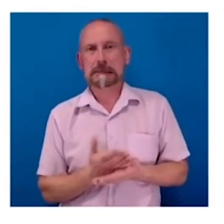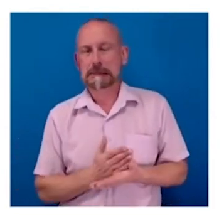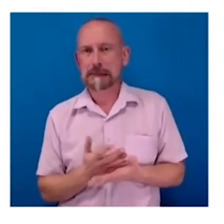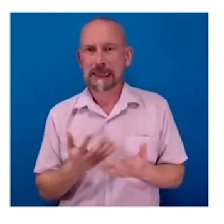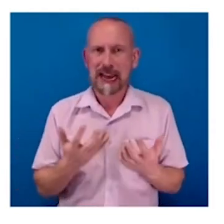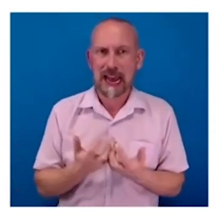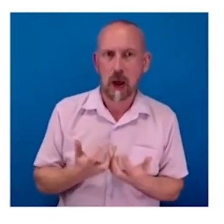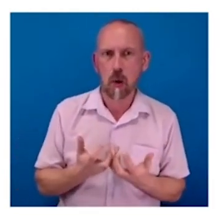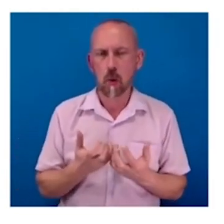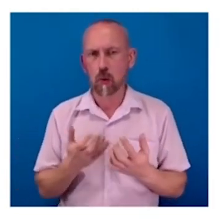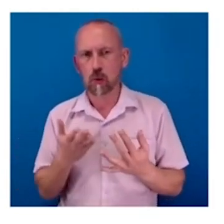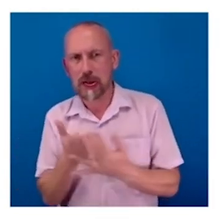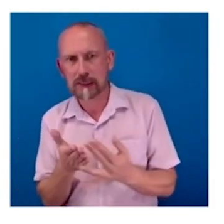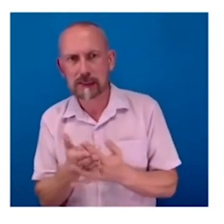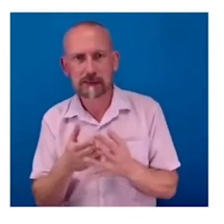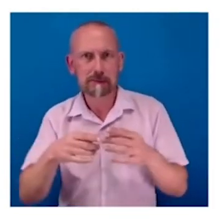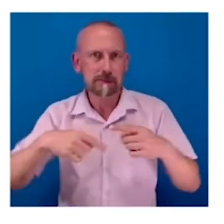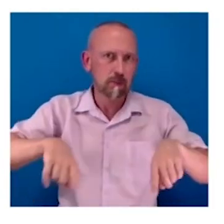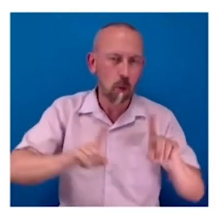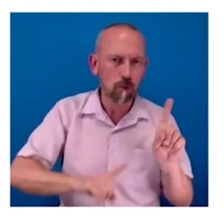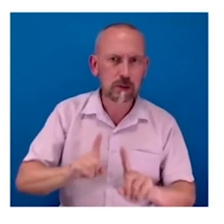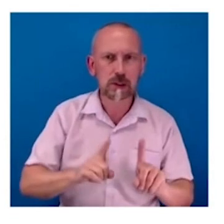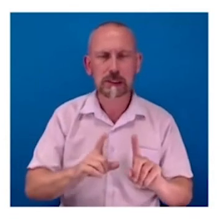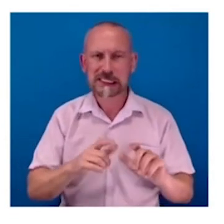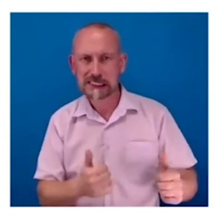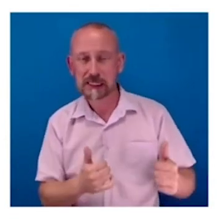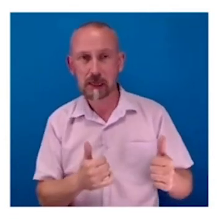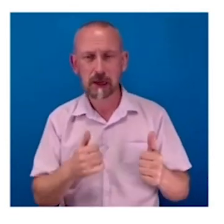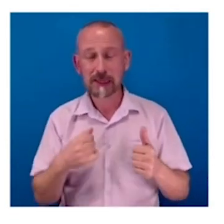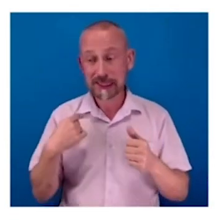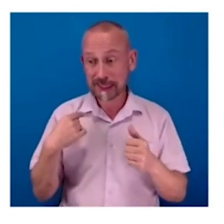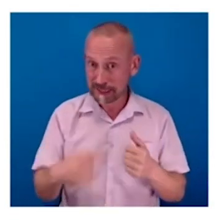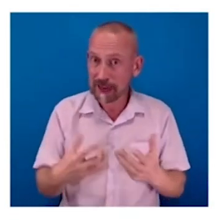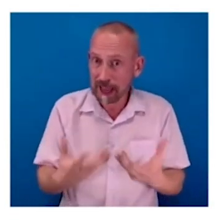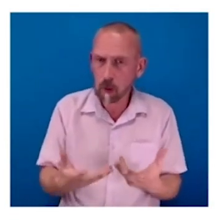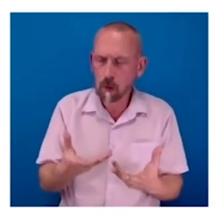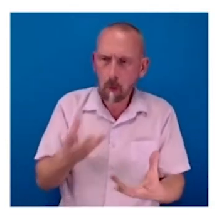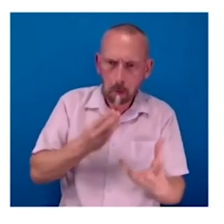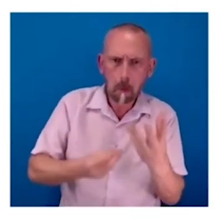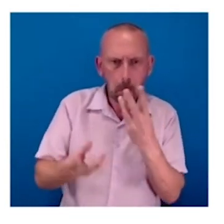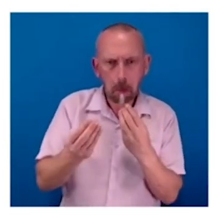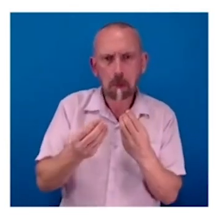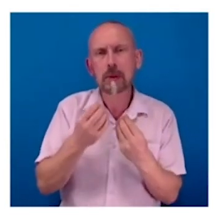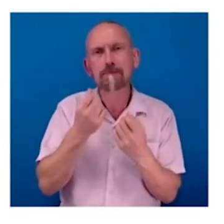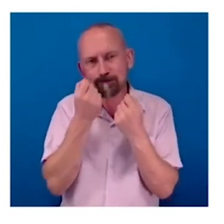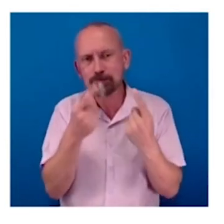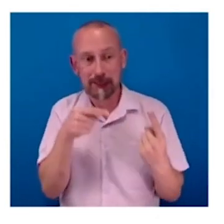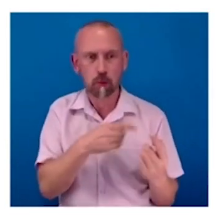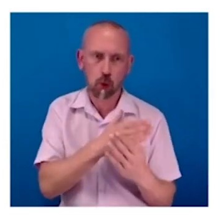from it. This turns out these are the sorts of things that people really enjoy and that you can really do. Yeah, I think some